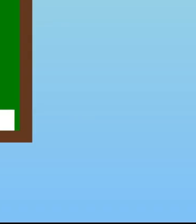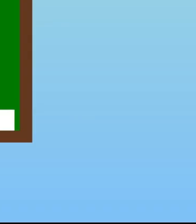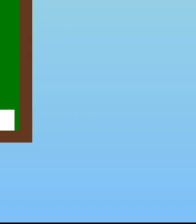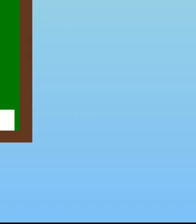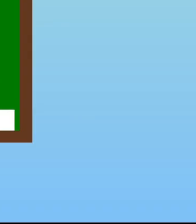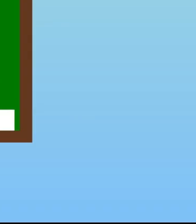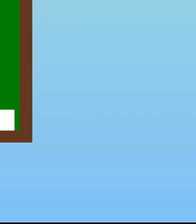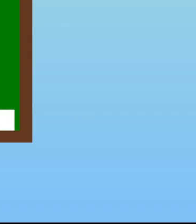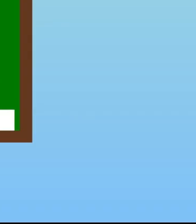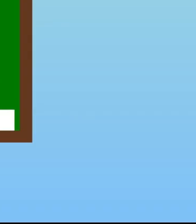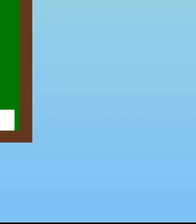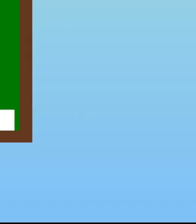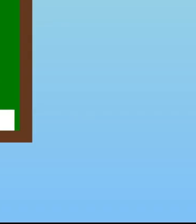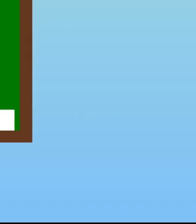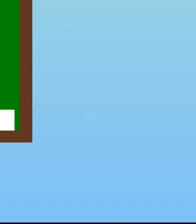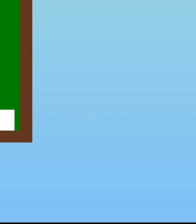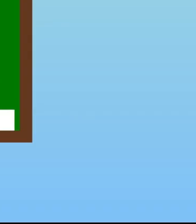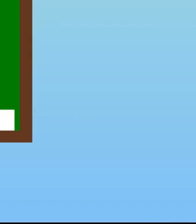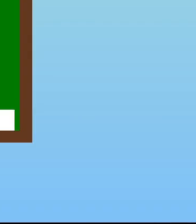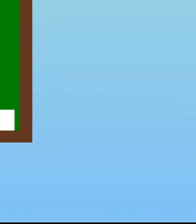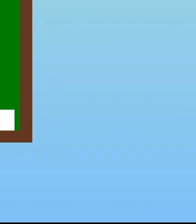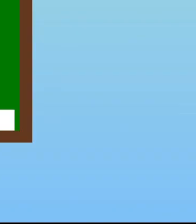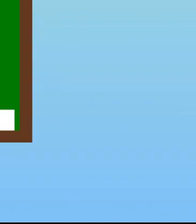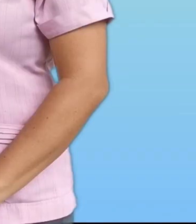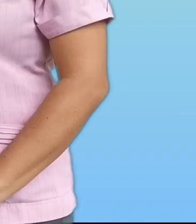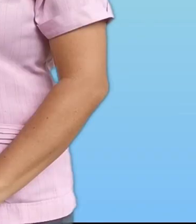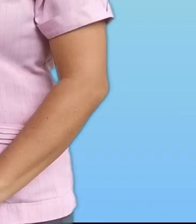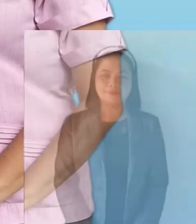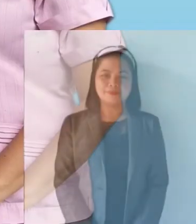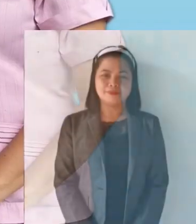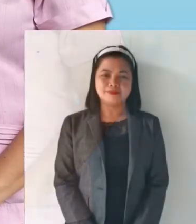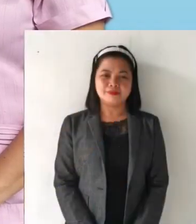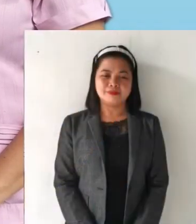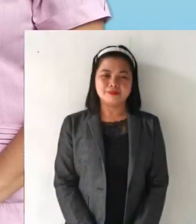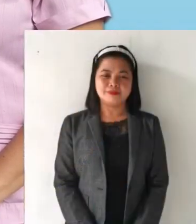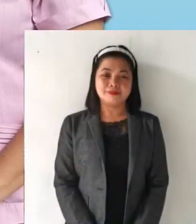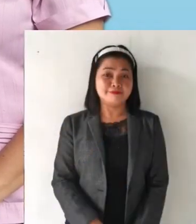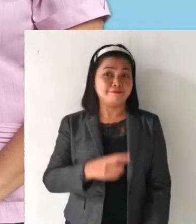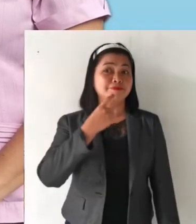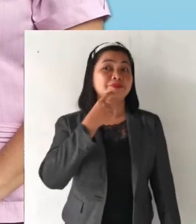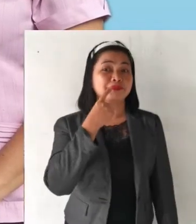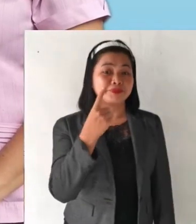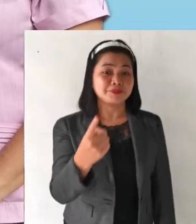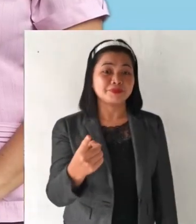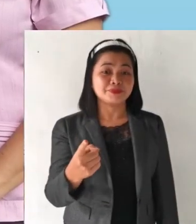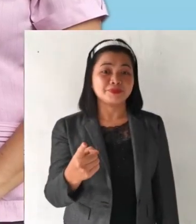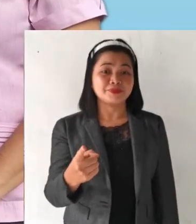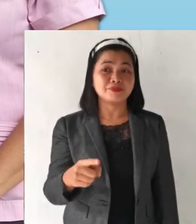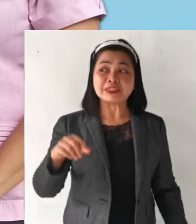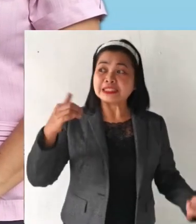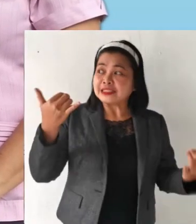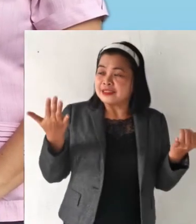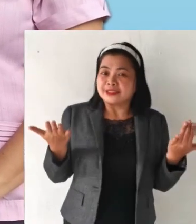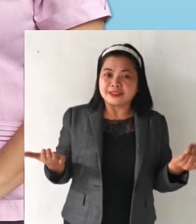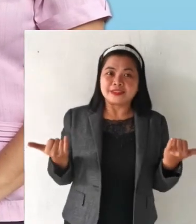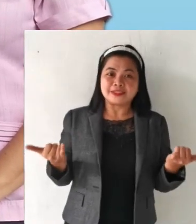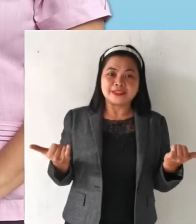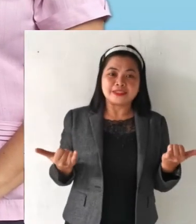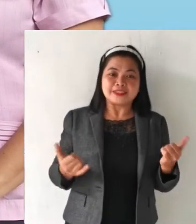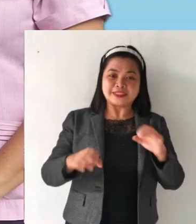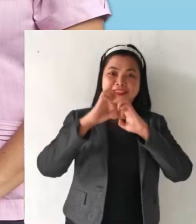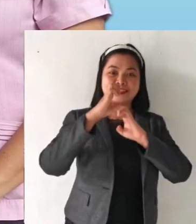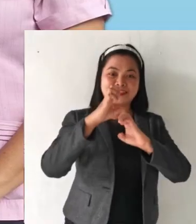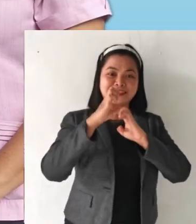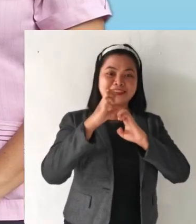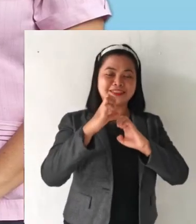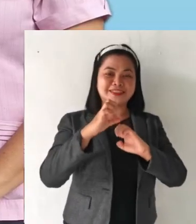everyone and mabuhay. na nagsasabing, dito sa Deped Davao